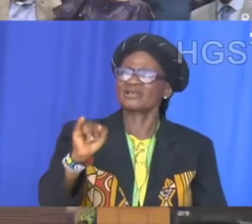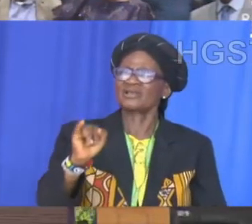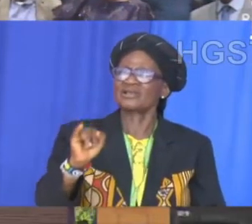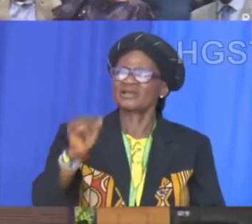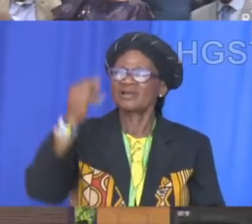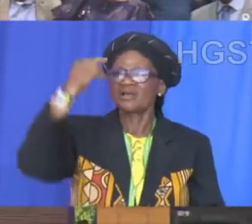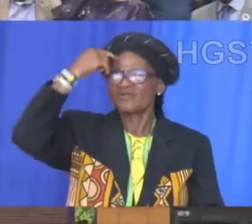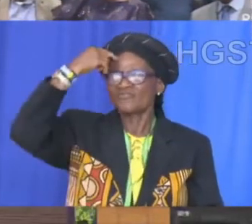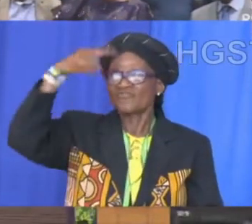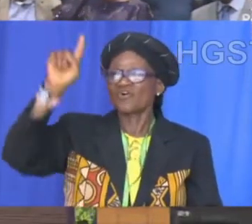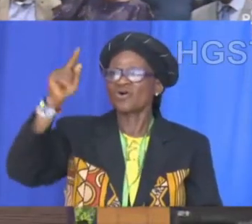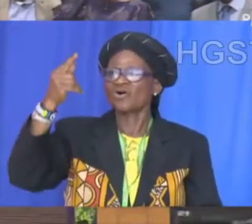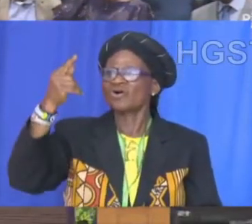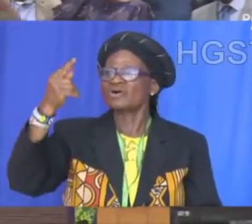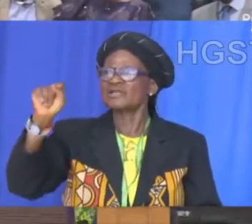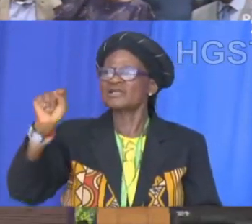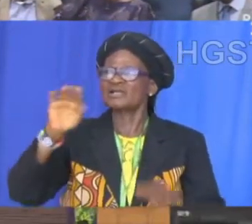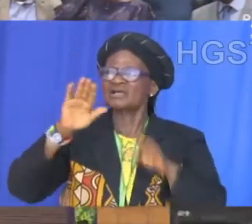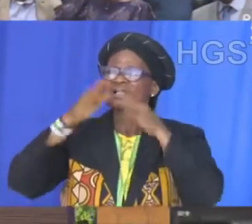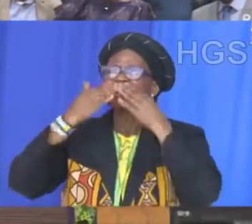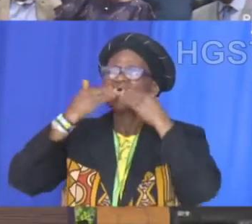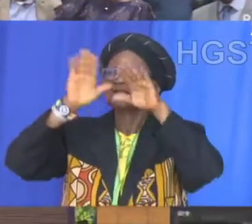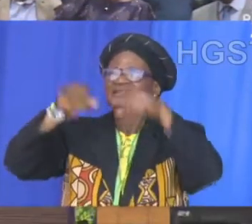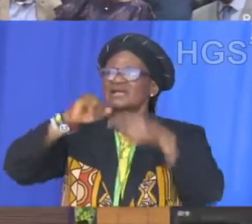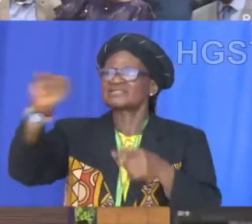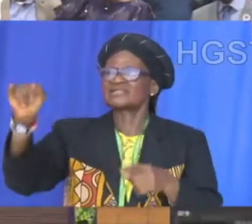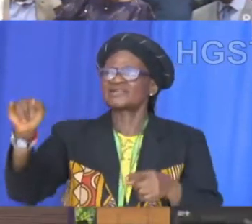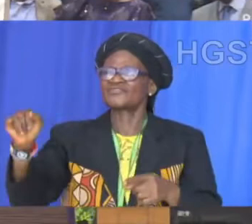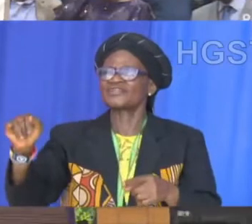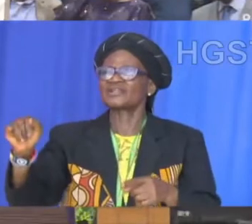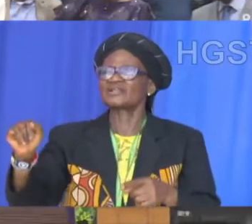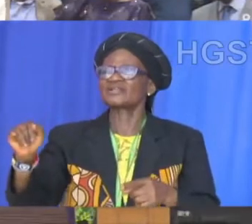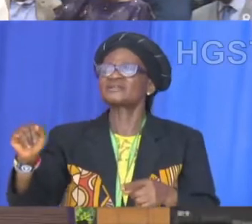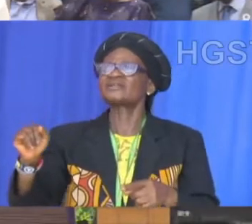for the Thanksgiving that will follow,